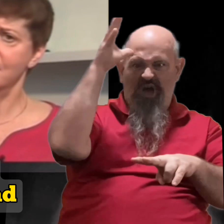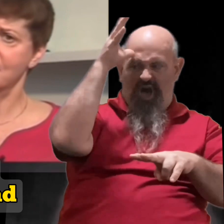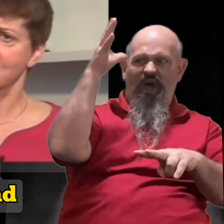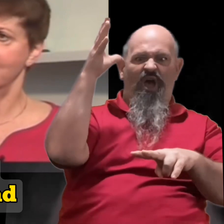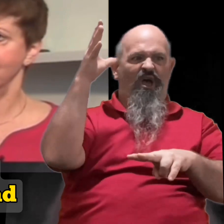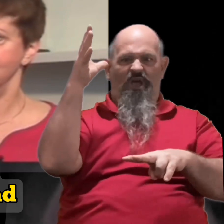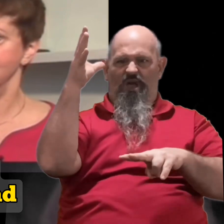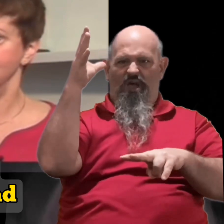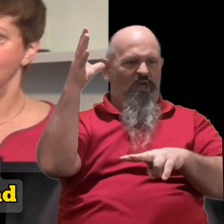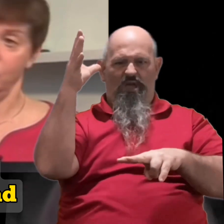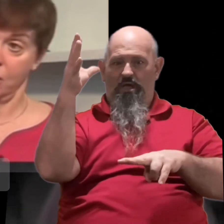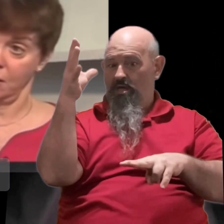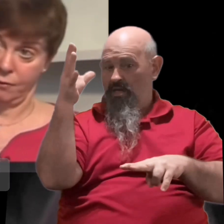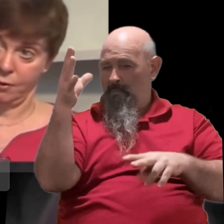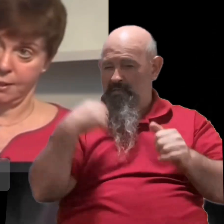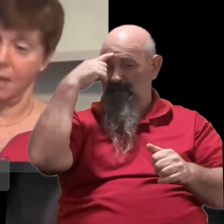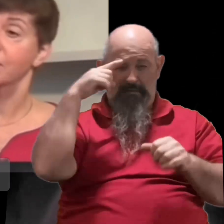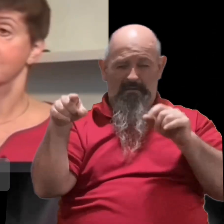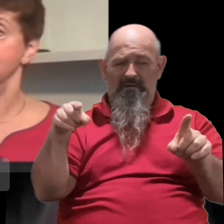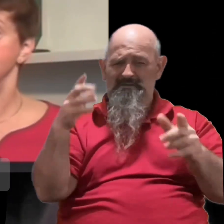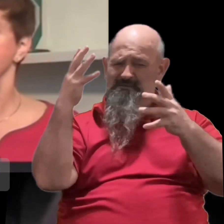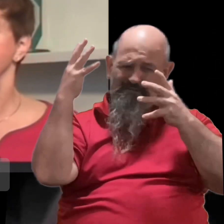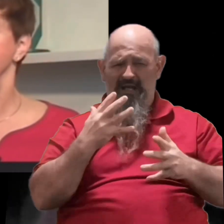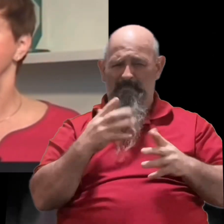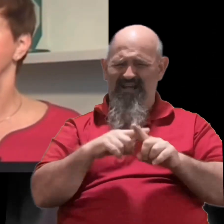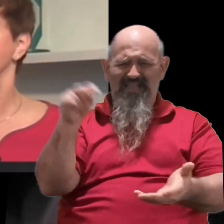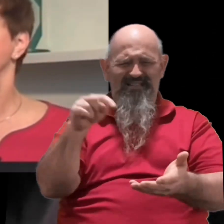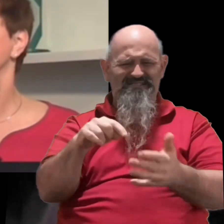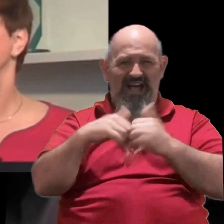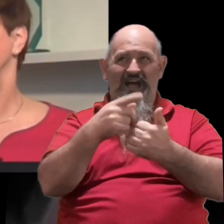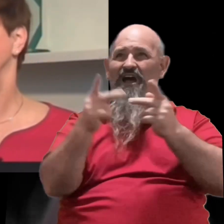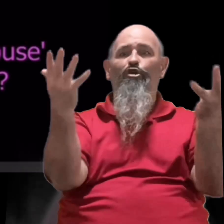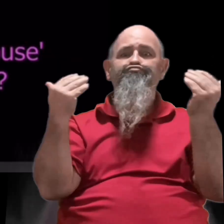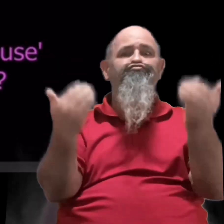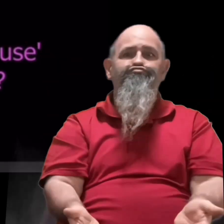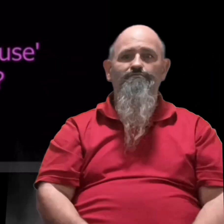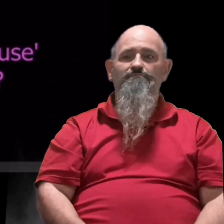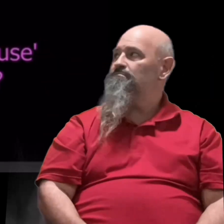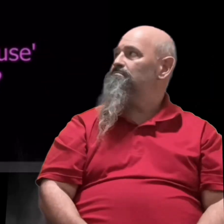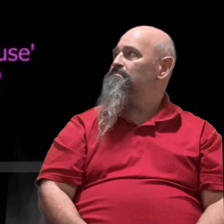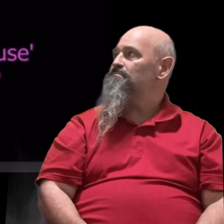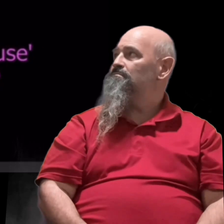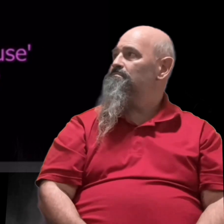Maybe it's a bit suspect because it's a dad, which I think is very sad, but that's how it goes.